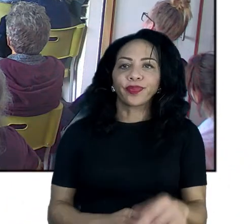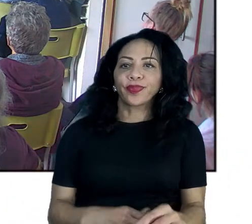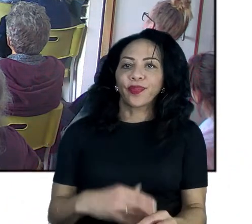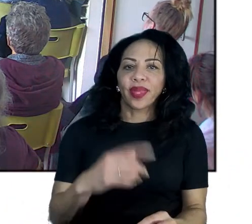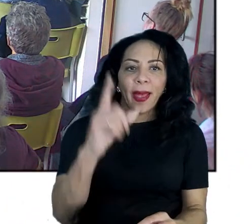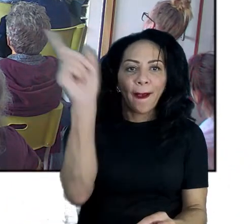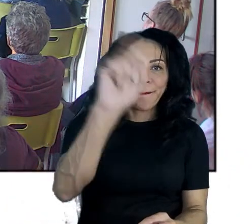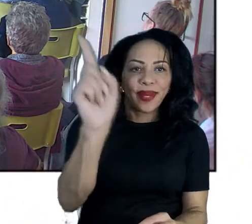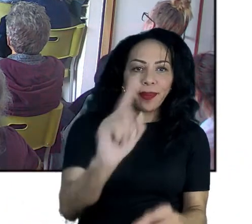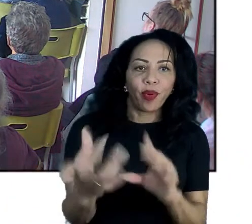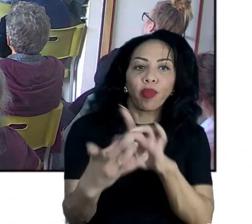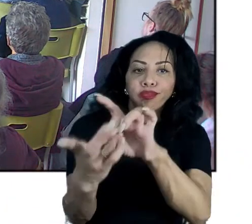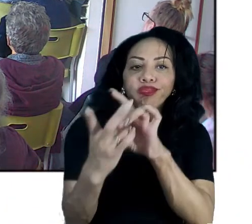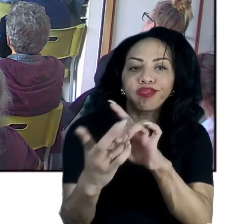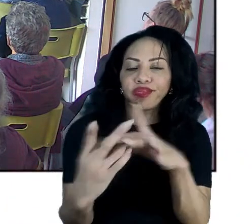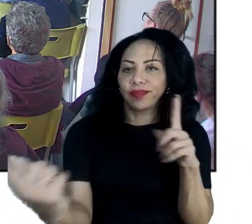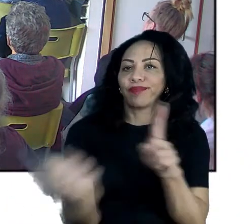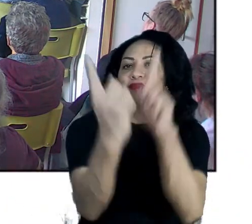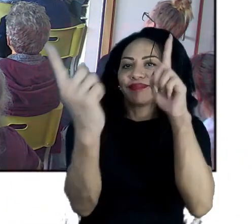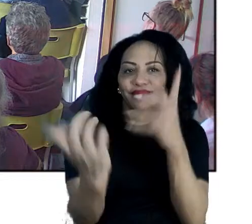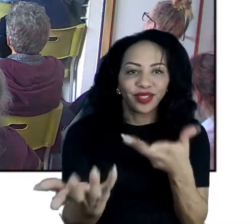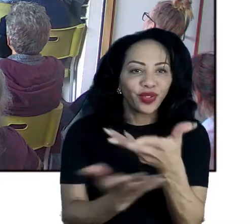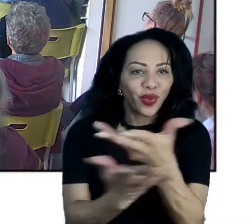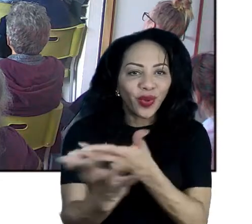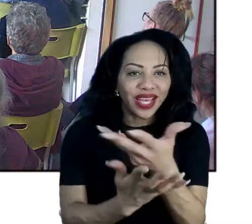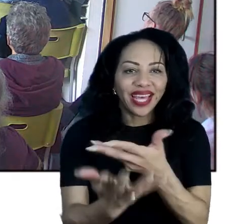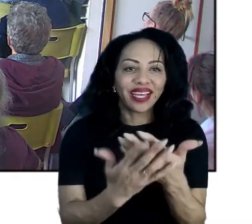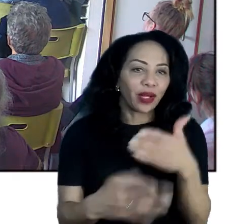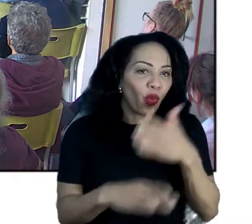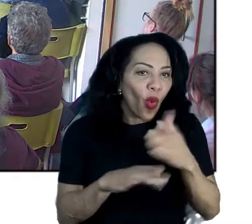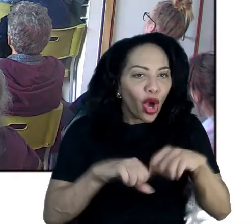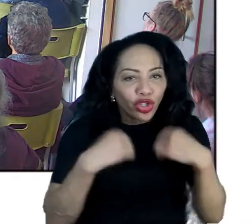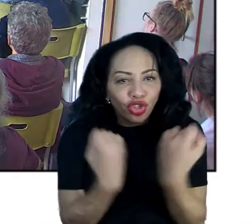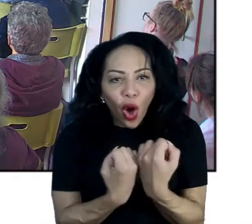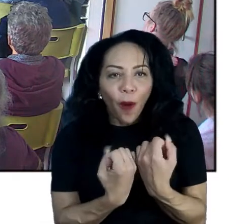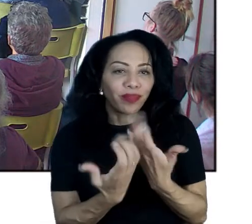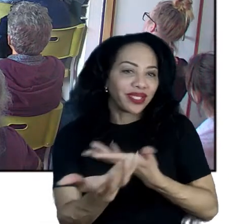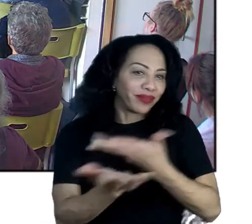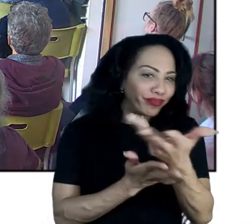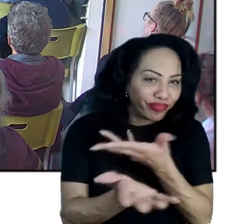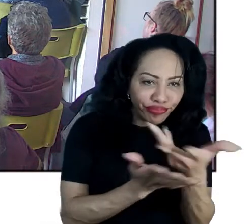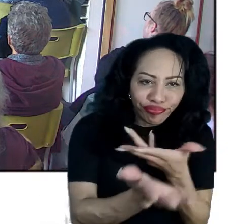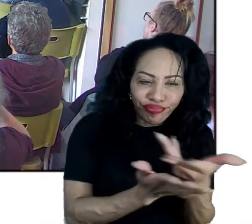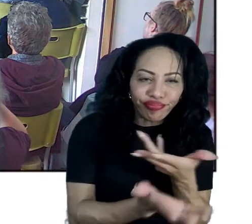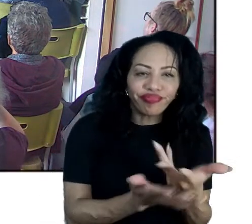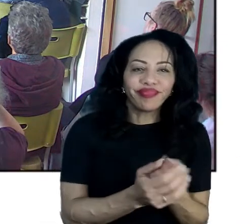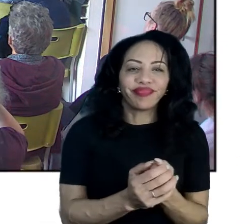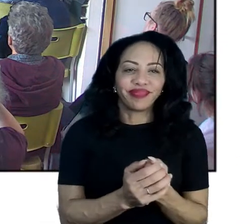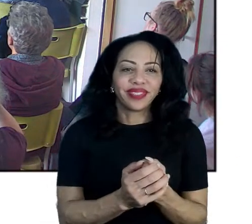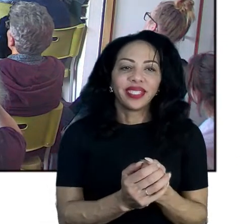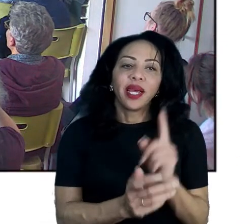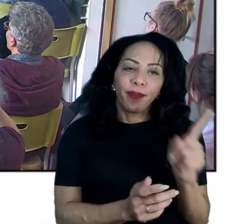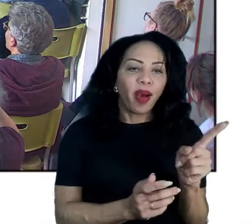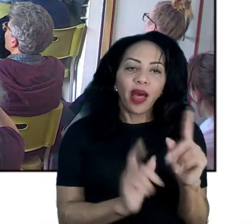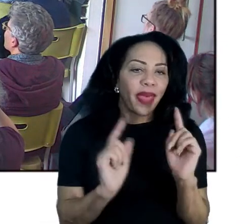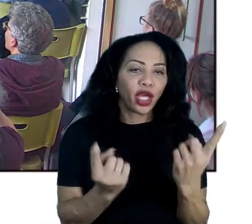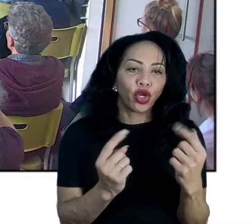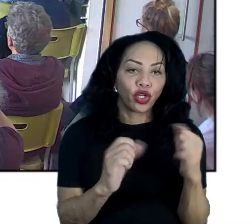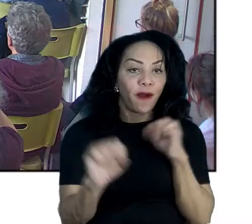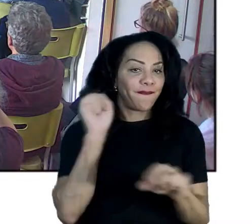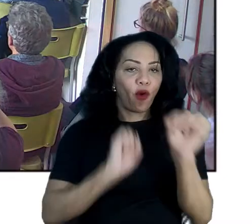kind of by talking and through workshops. But they still couldn't escape the admin,